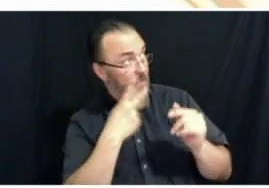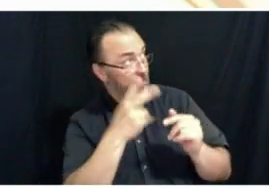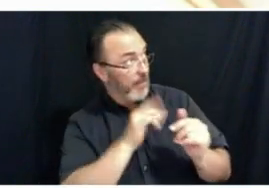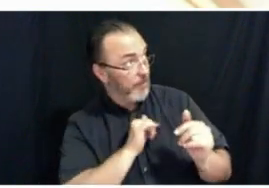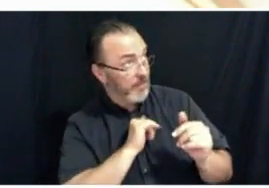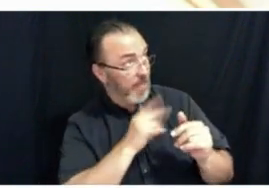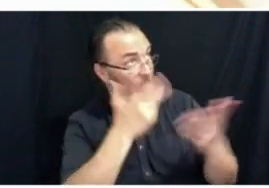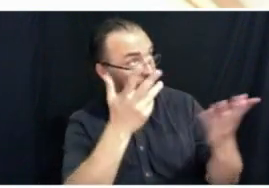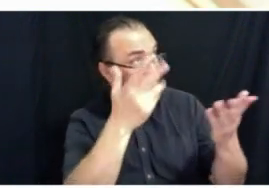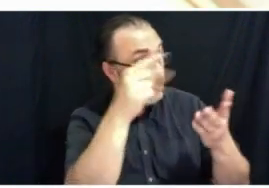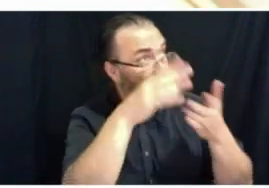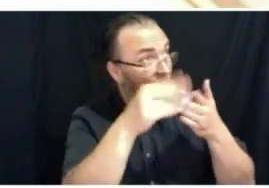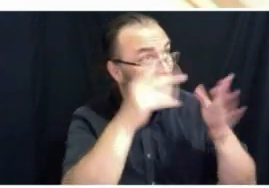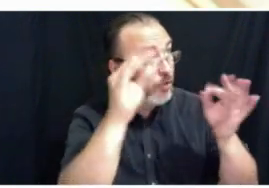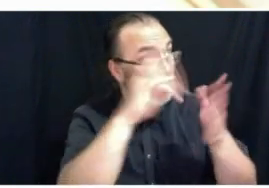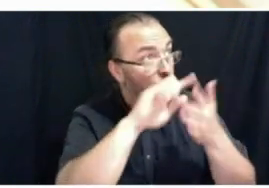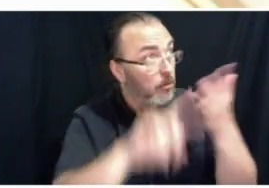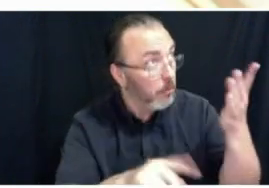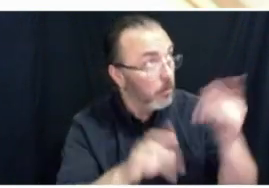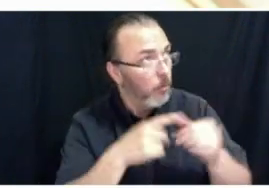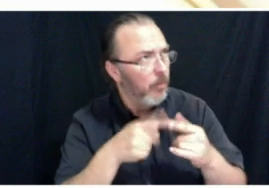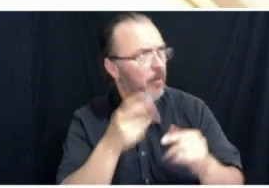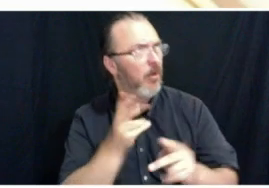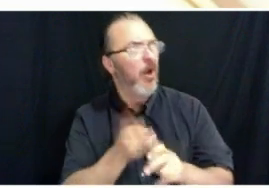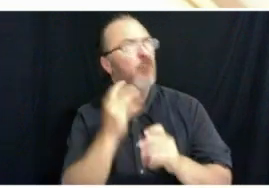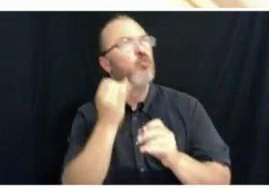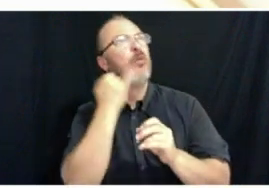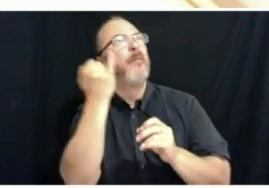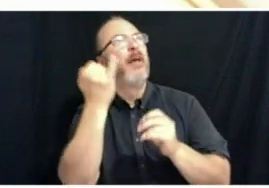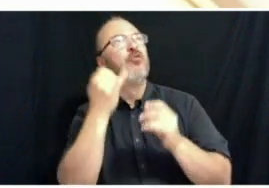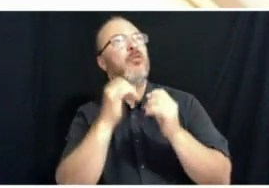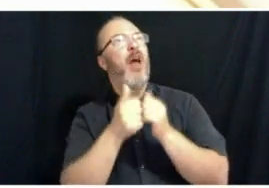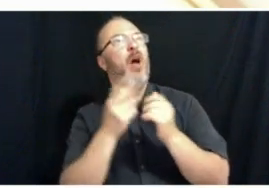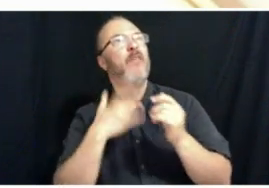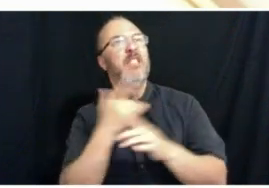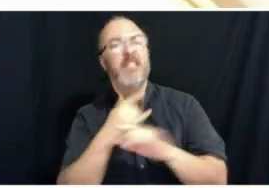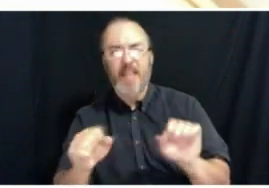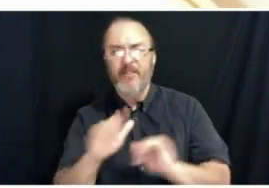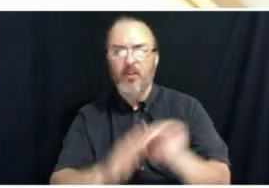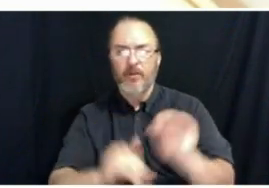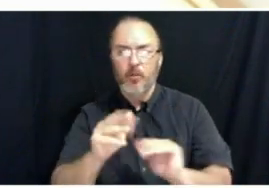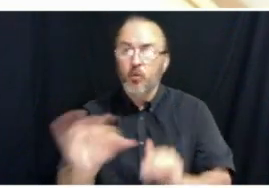and others, then it's difficult to imagine how they'll feel totally safe and comfortable.